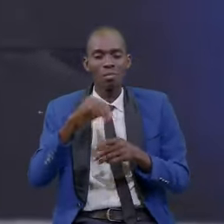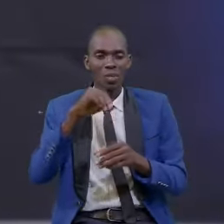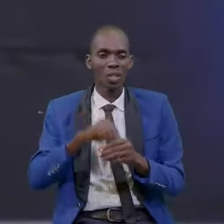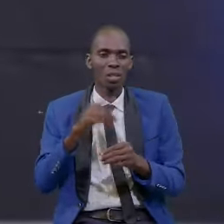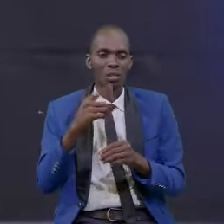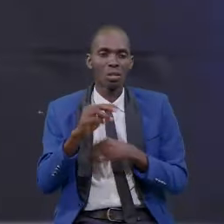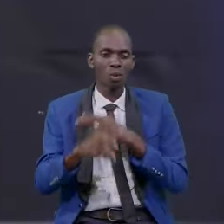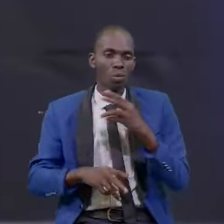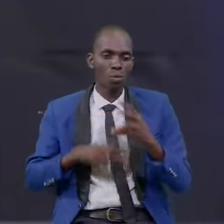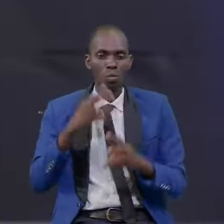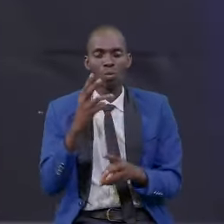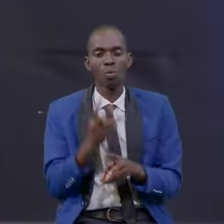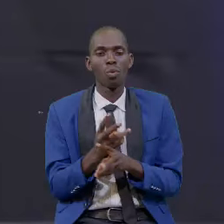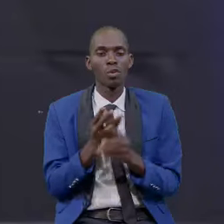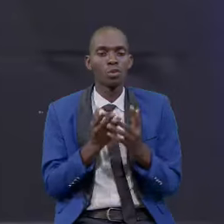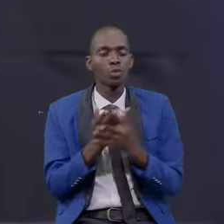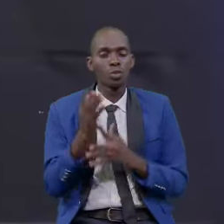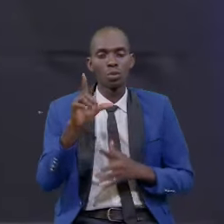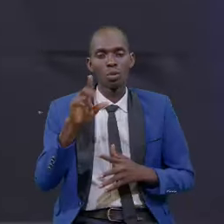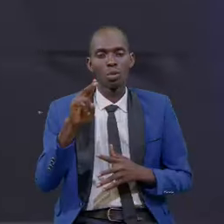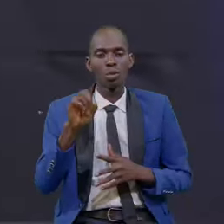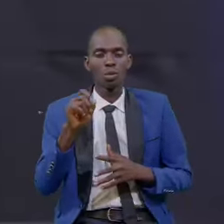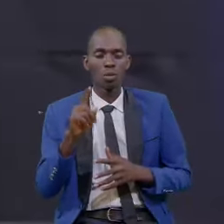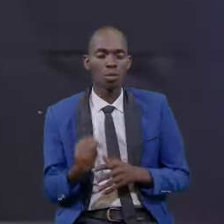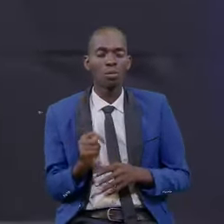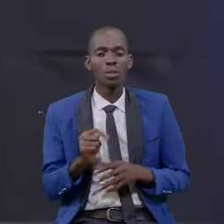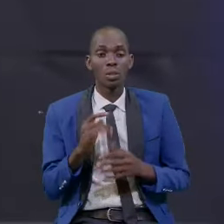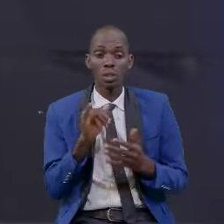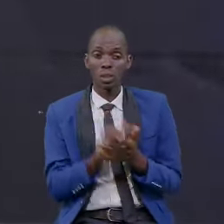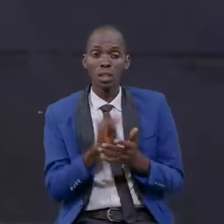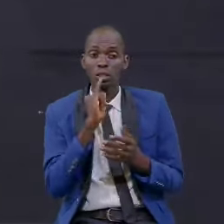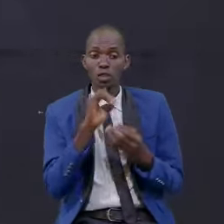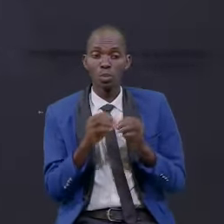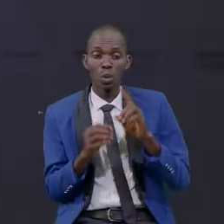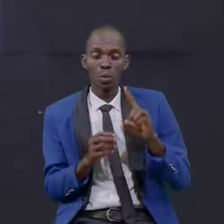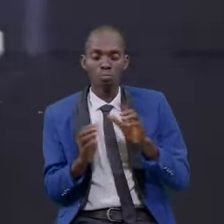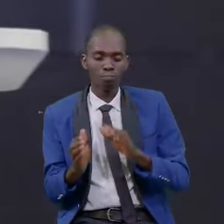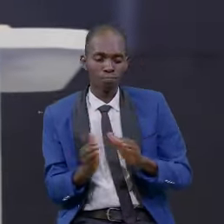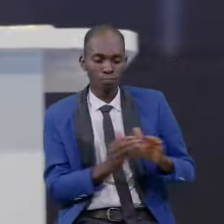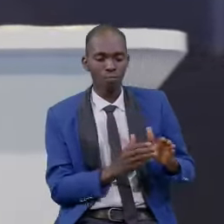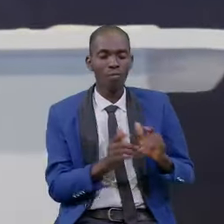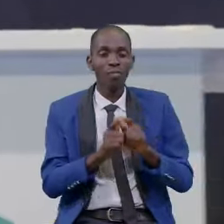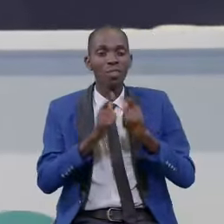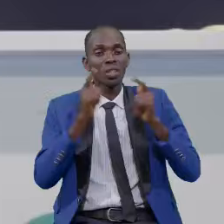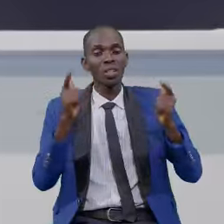world through loss. That's number one, incredible